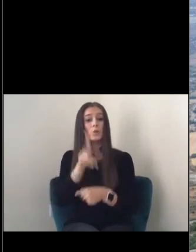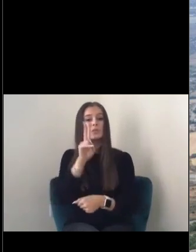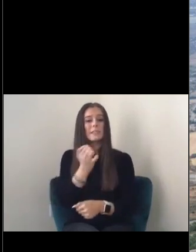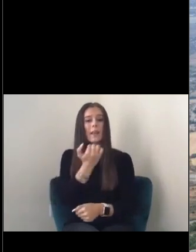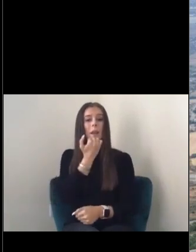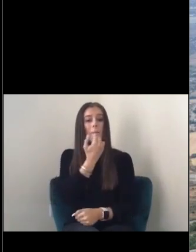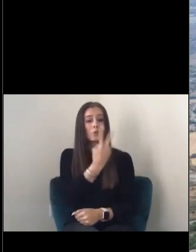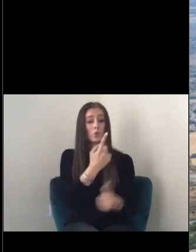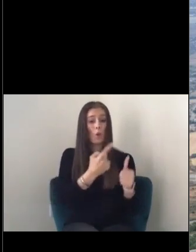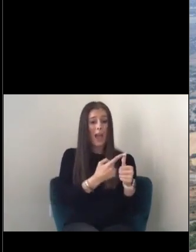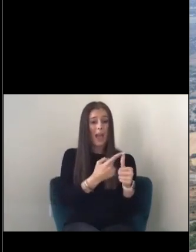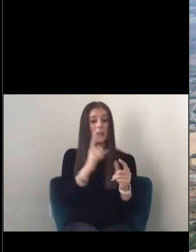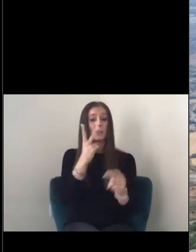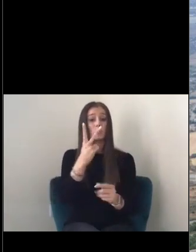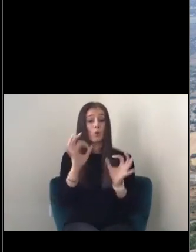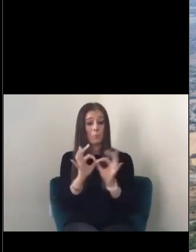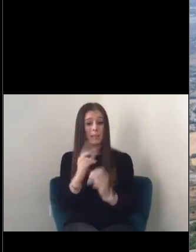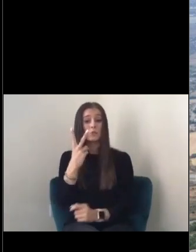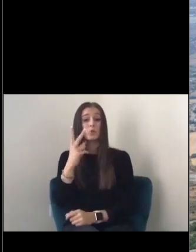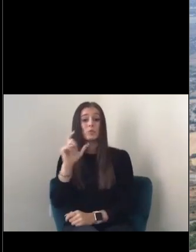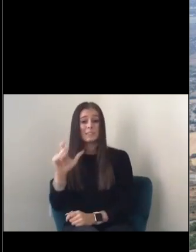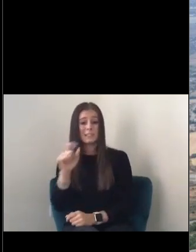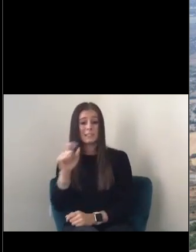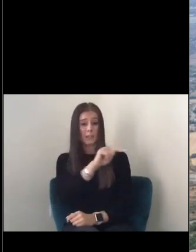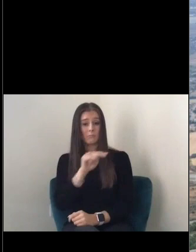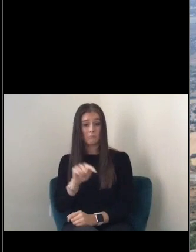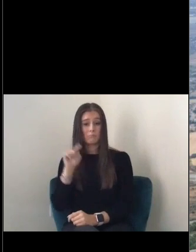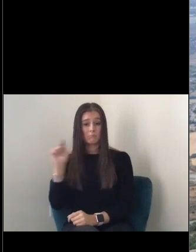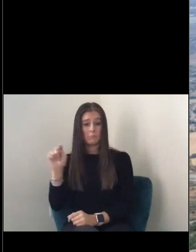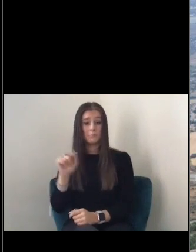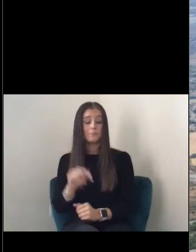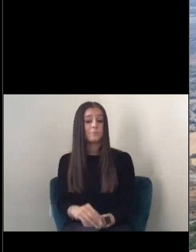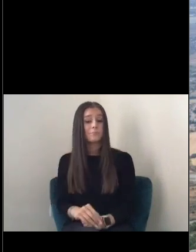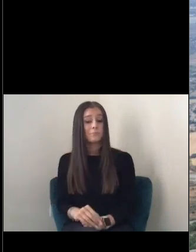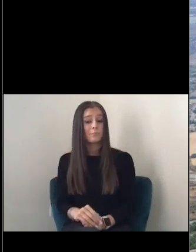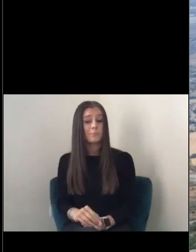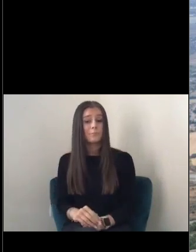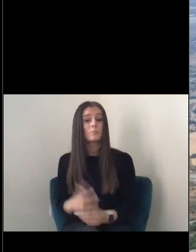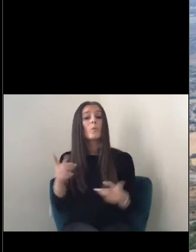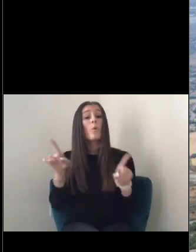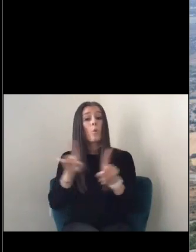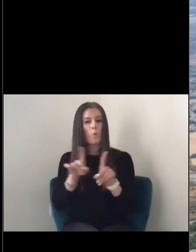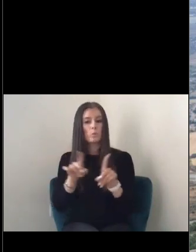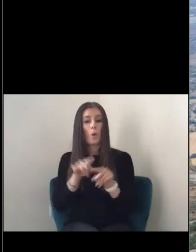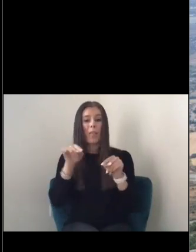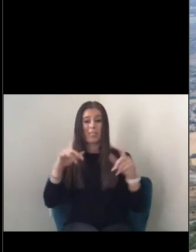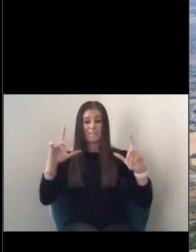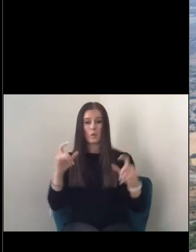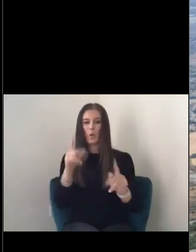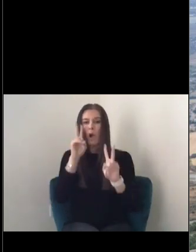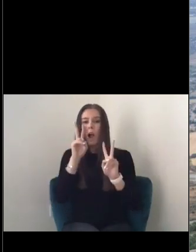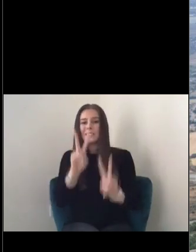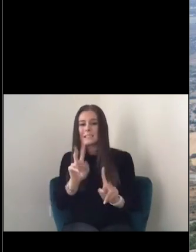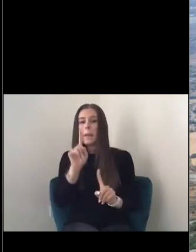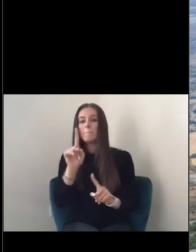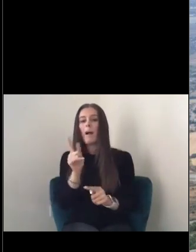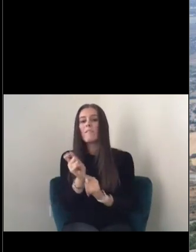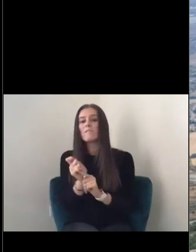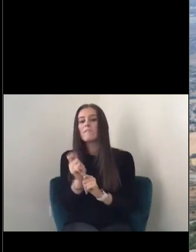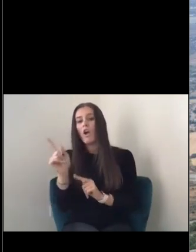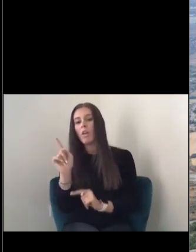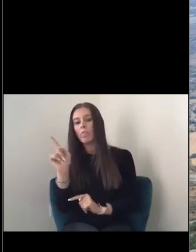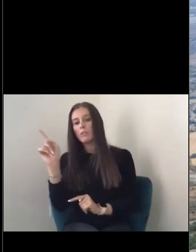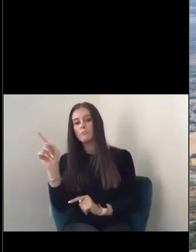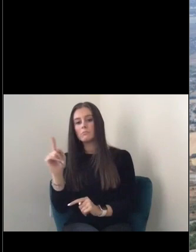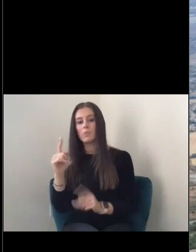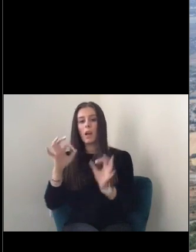2A through to 2C on the image on screen. And also out of frame in this image is a noise barrier located at